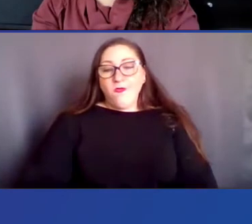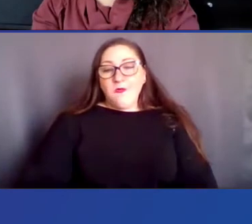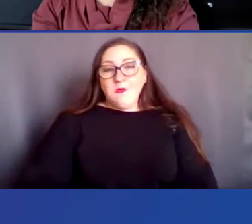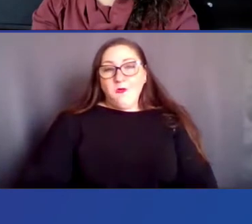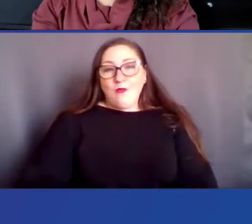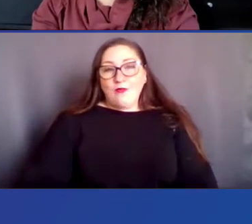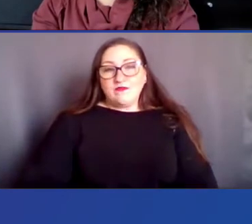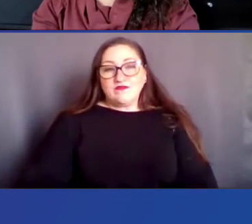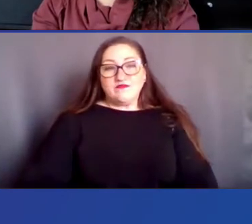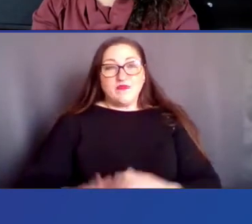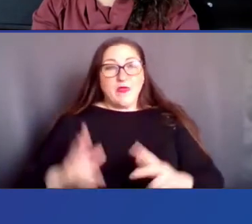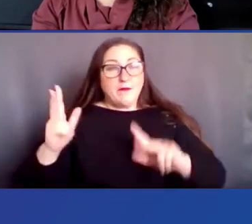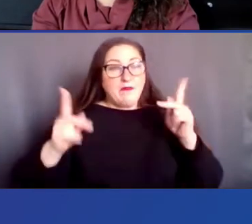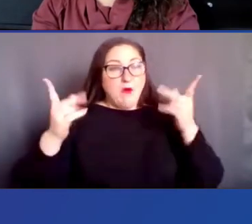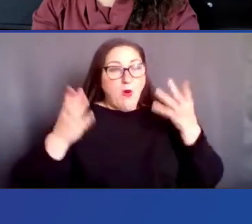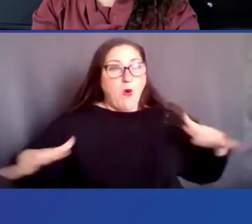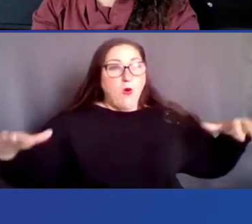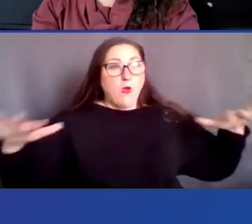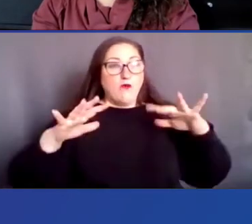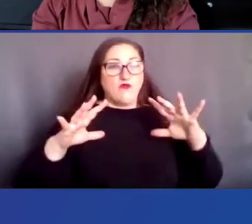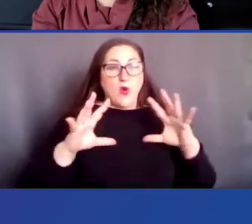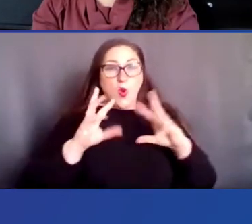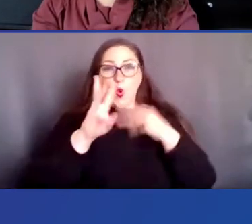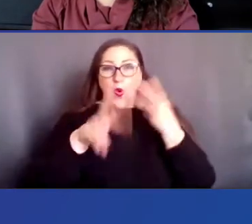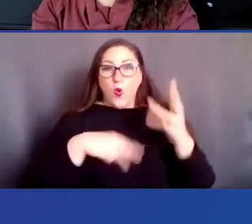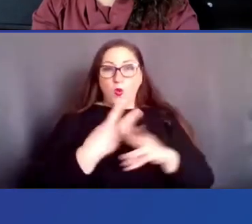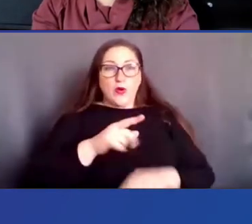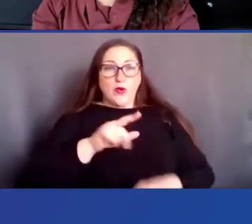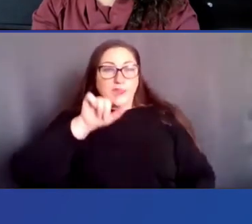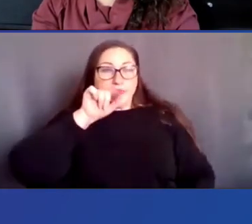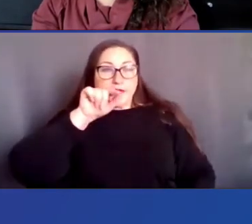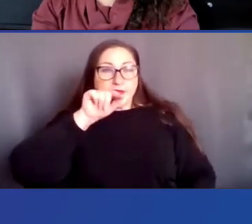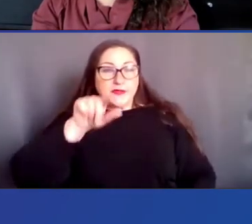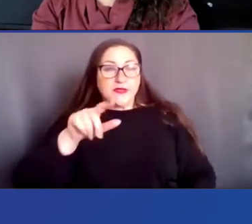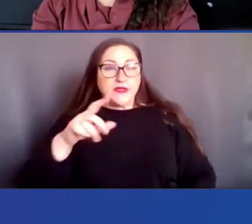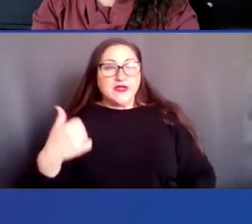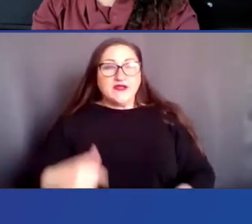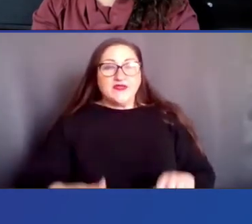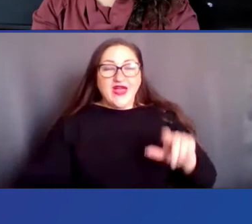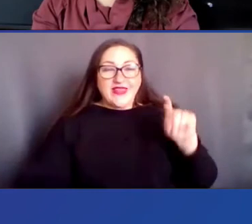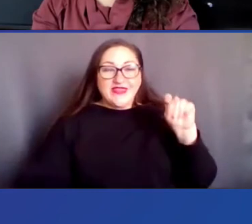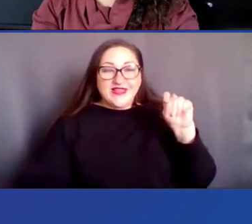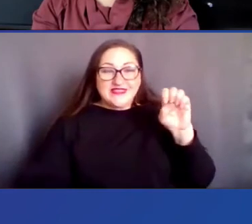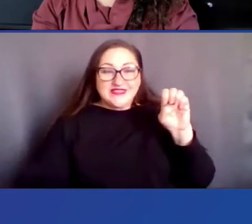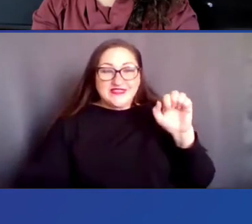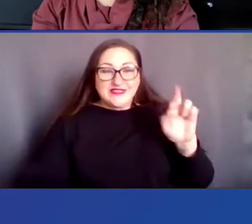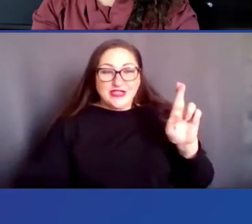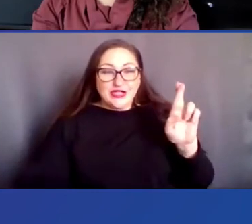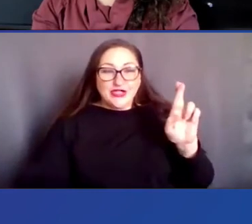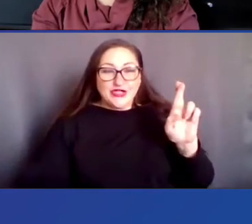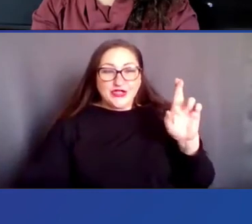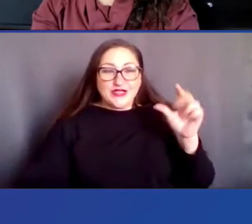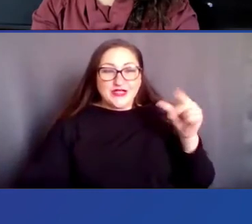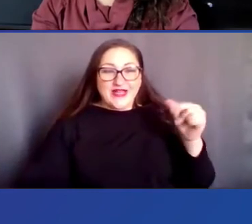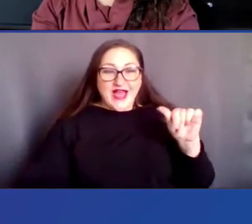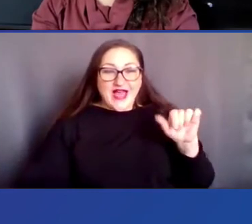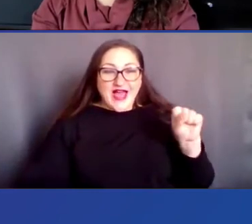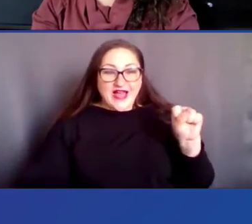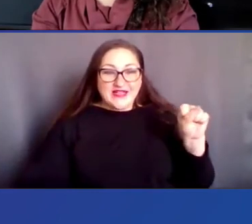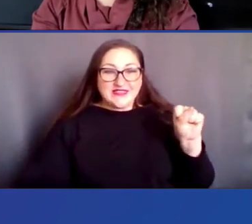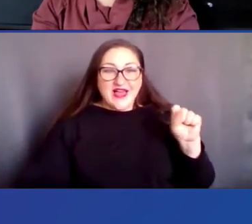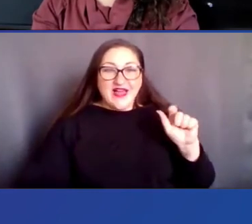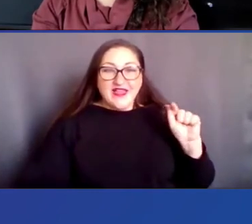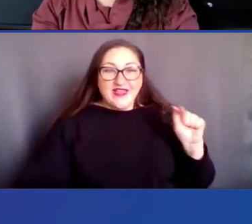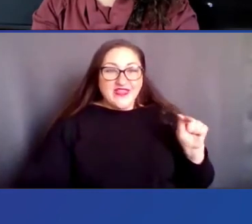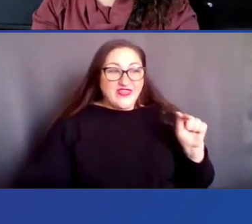People from around the world were tweeting that the tear gas that Warren Kanders created was used against their